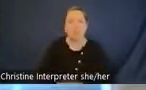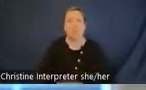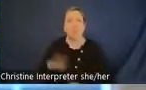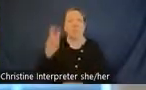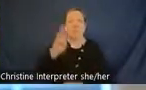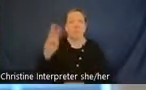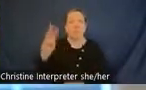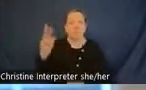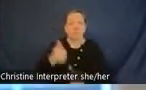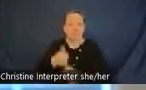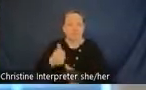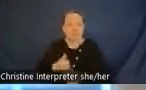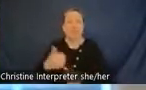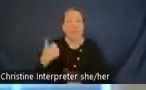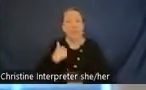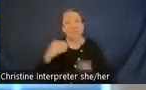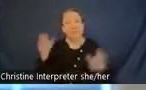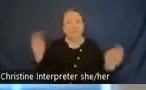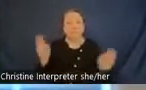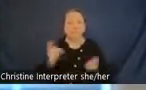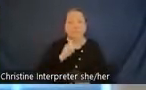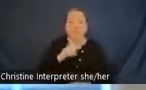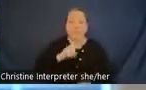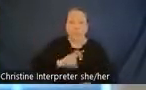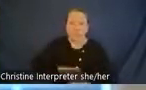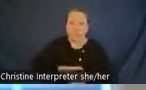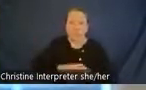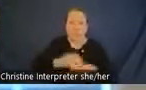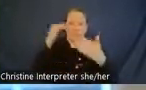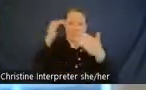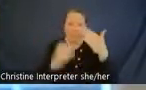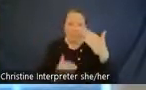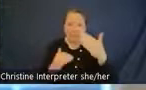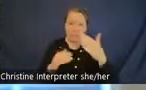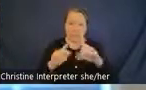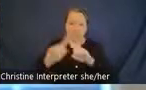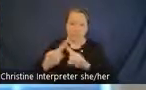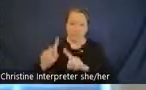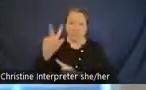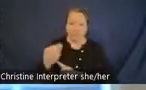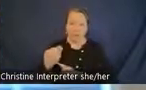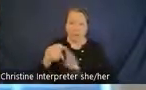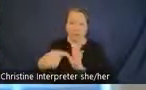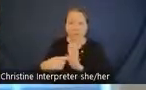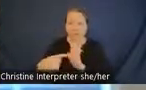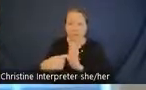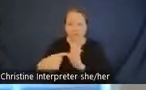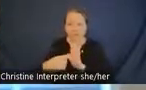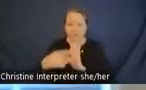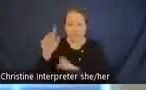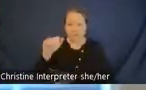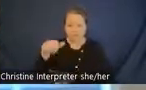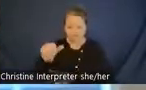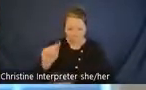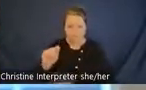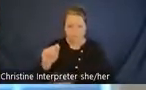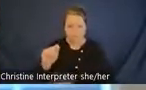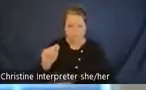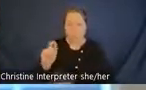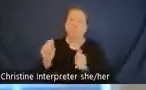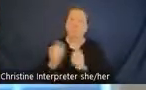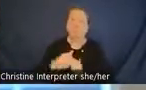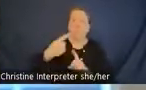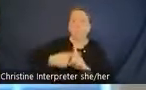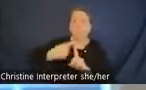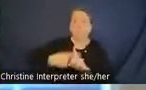contains a real-time directory of all of the Vermont affordable apartments with their rent